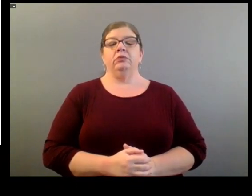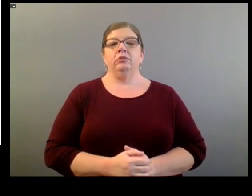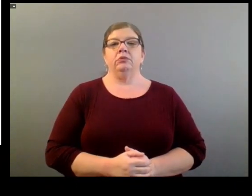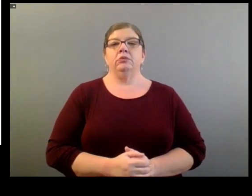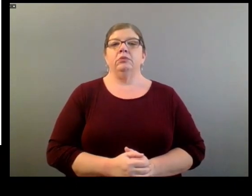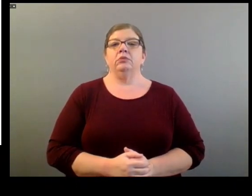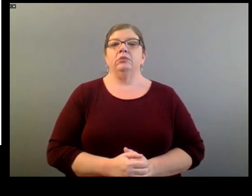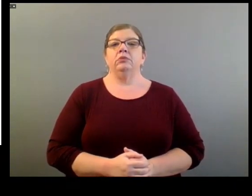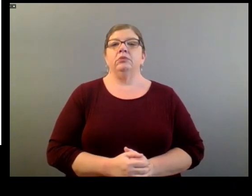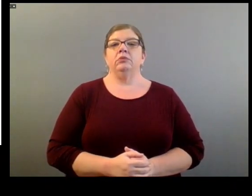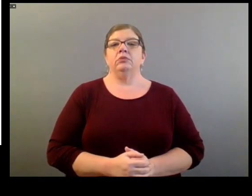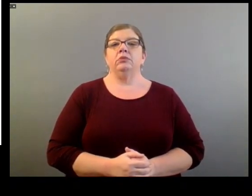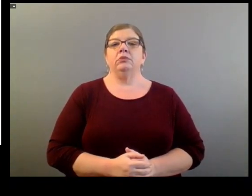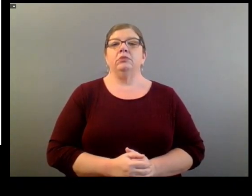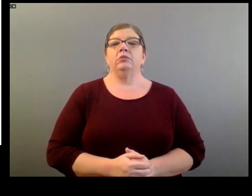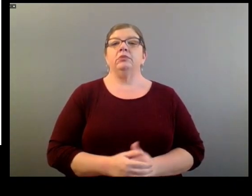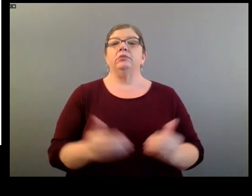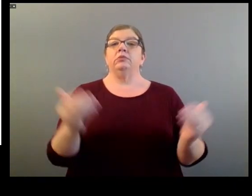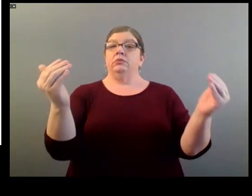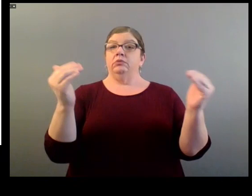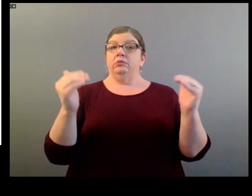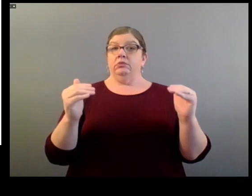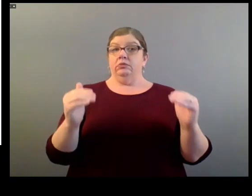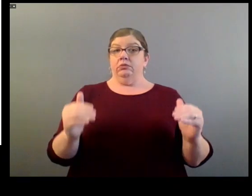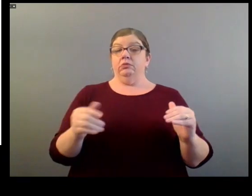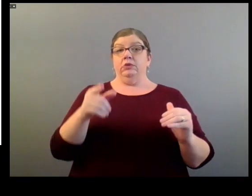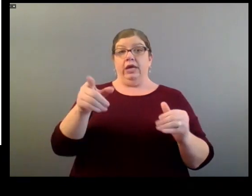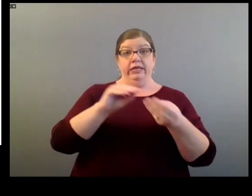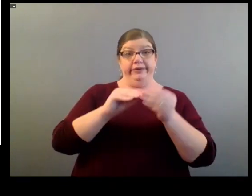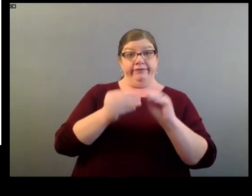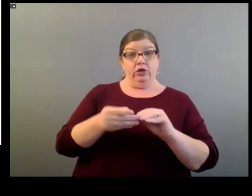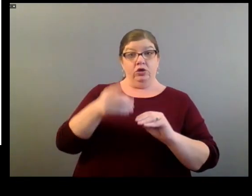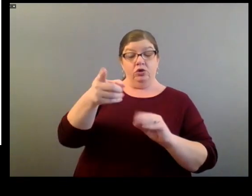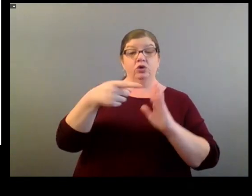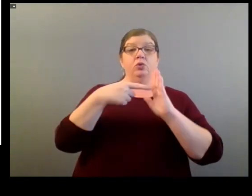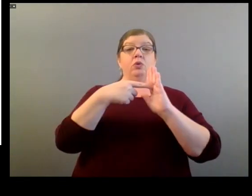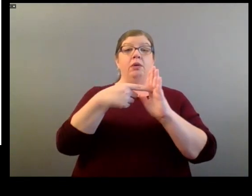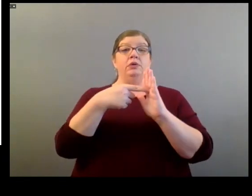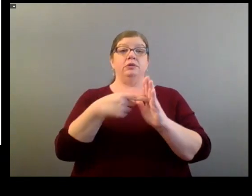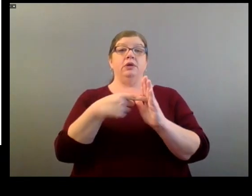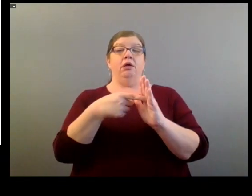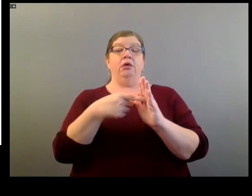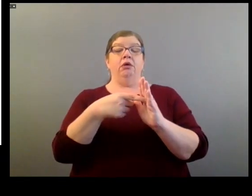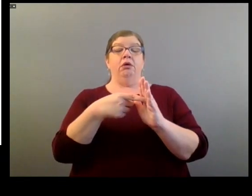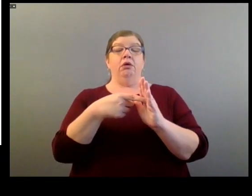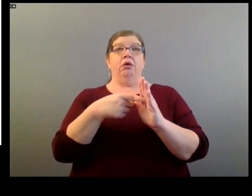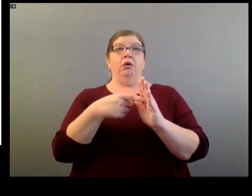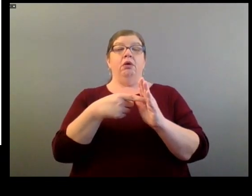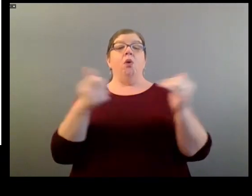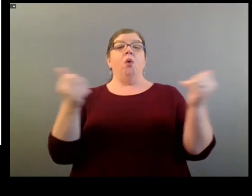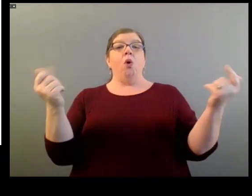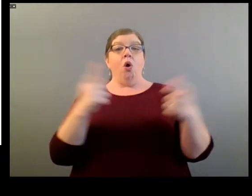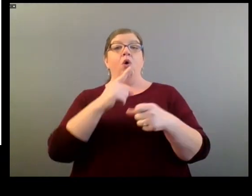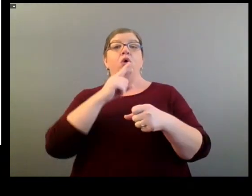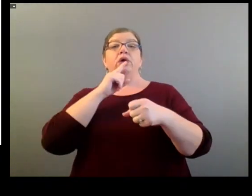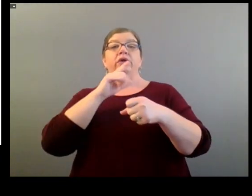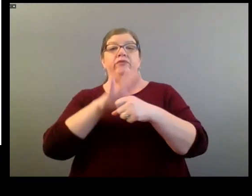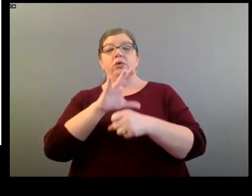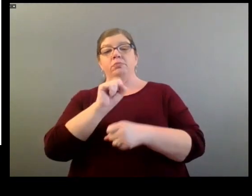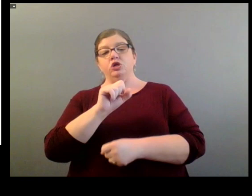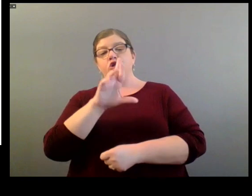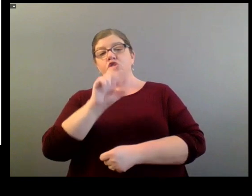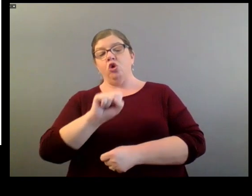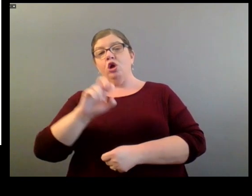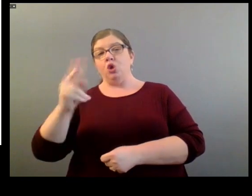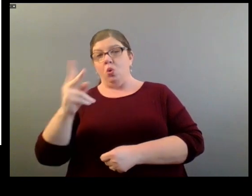The figure that I'm showing you represents all laboratory confirmed SARS-CoV-2